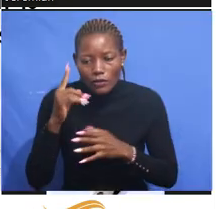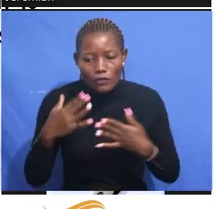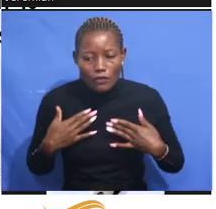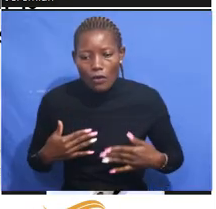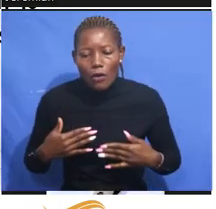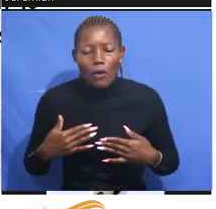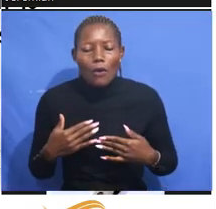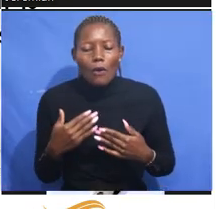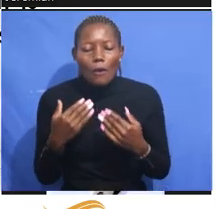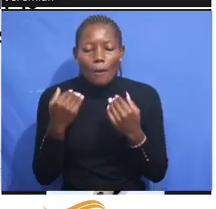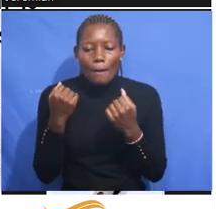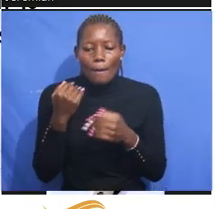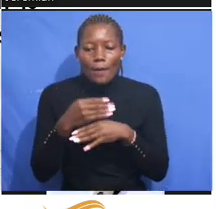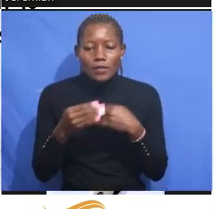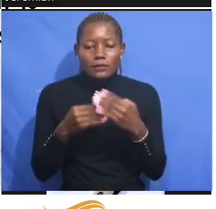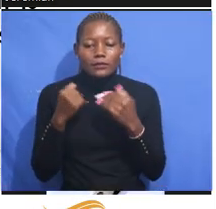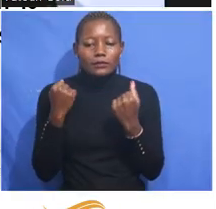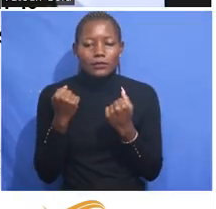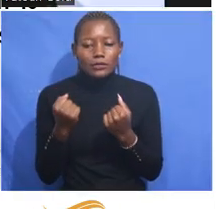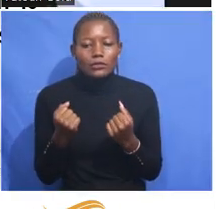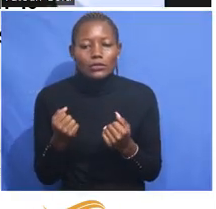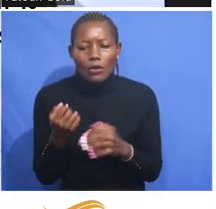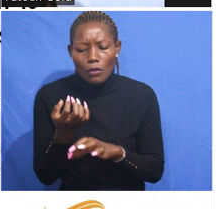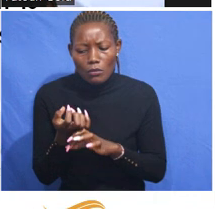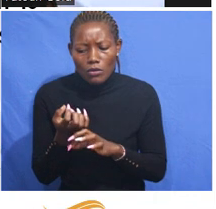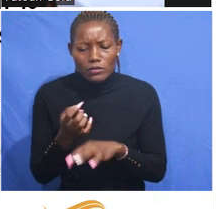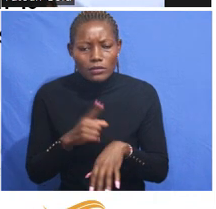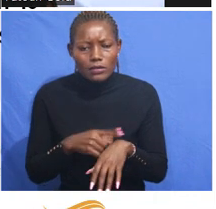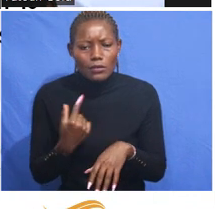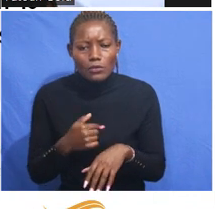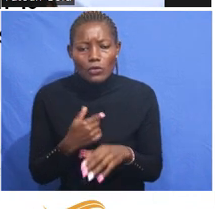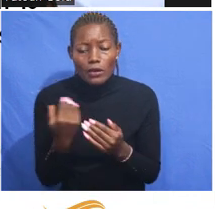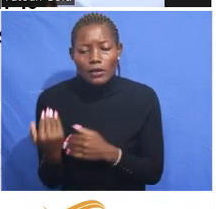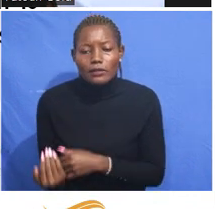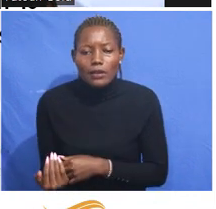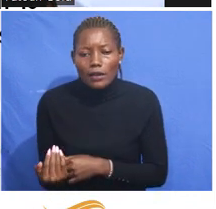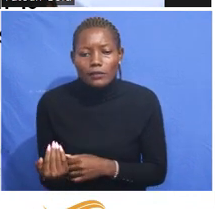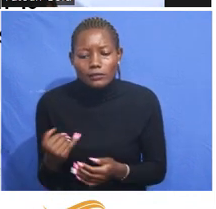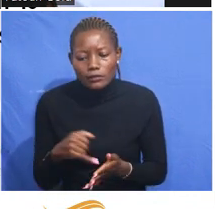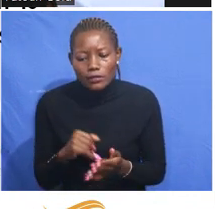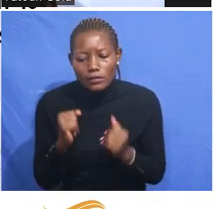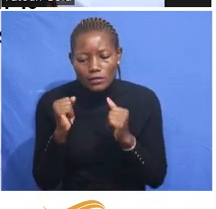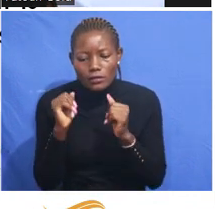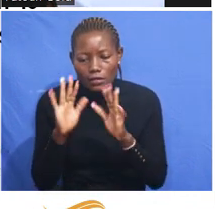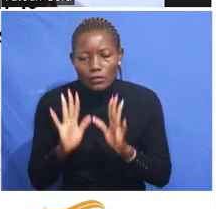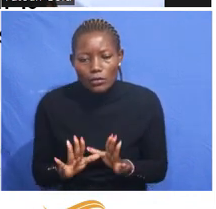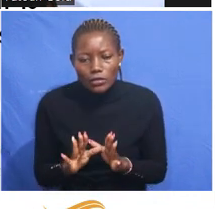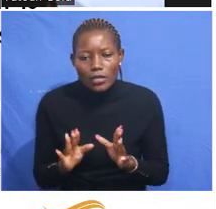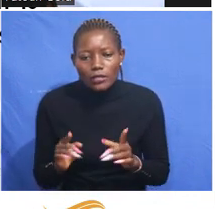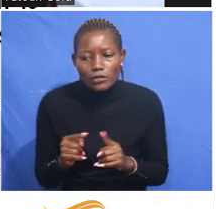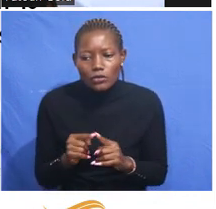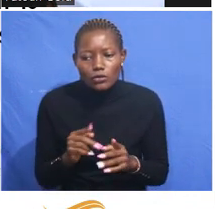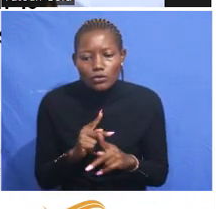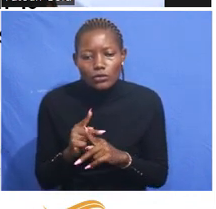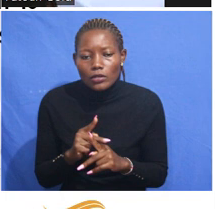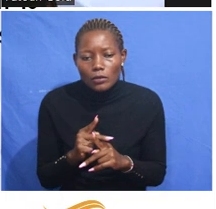bones when we are younger, and it is essential for maintaining that bone strength when we are older.